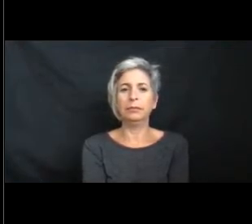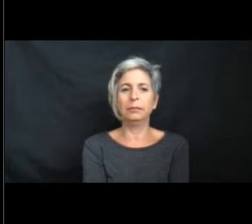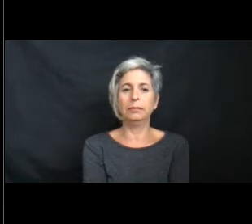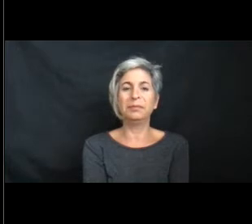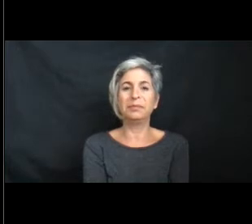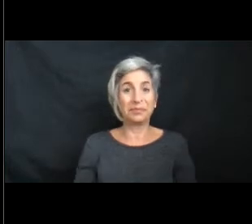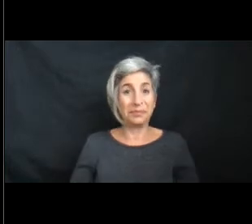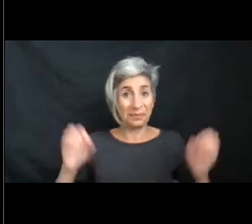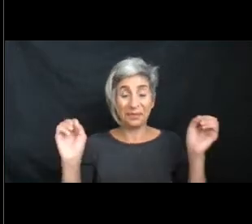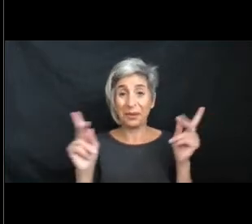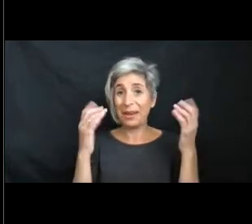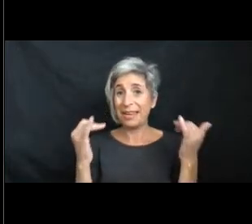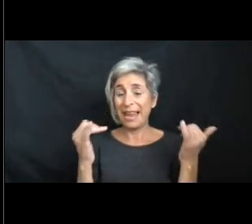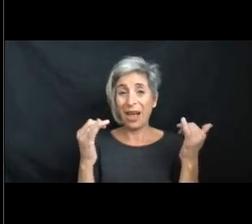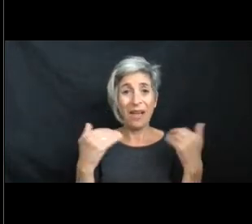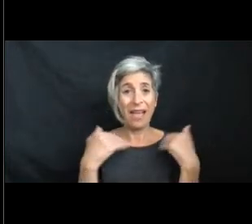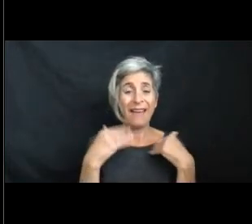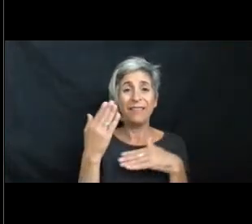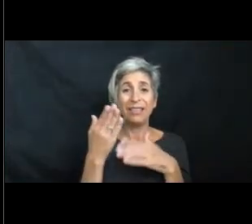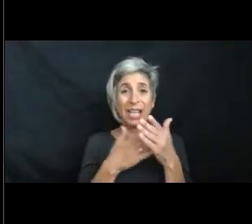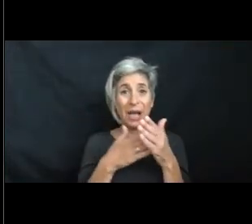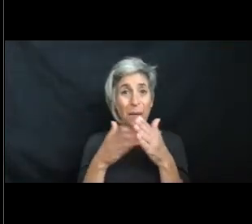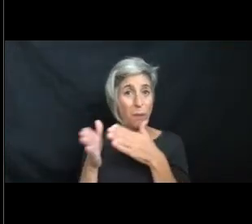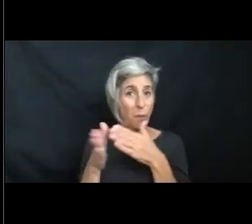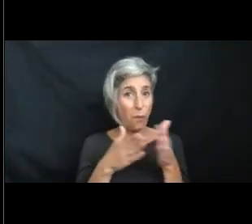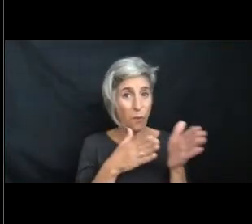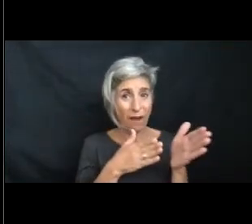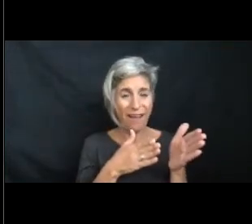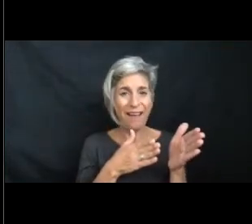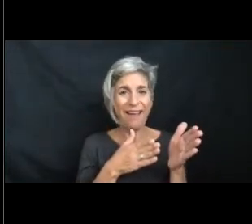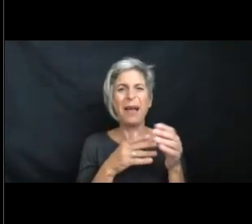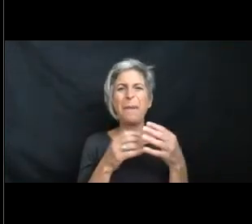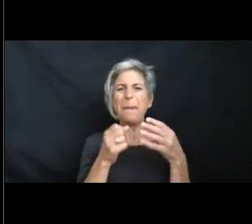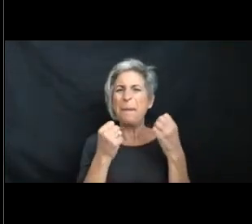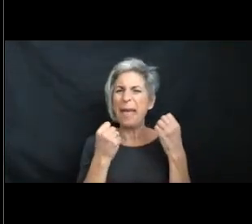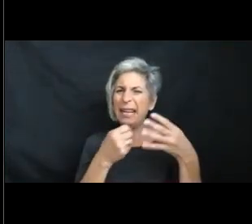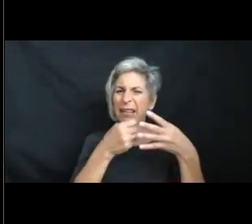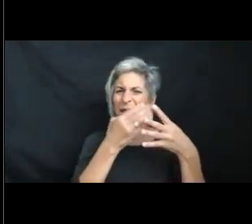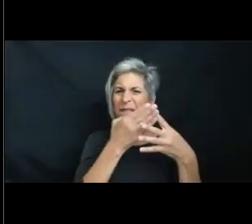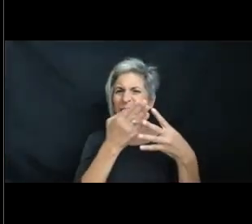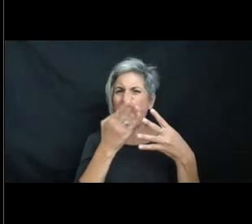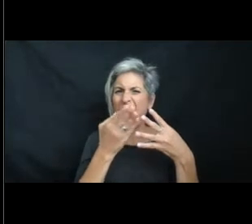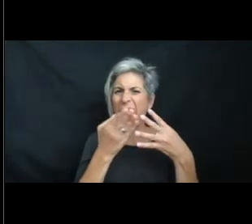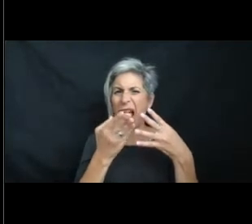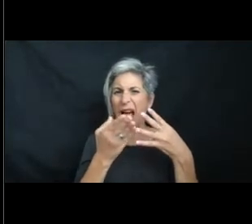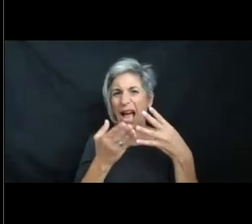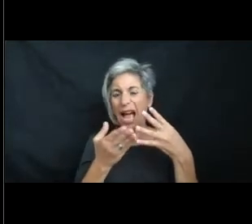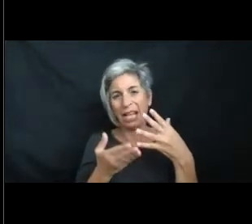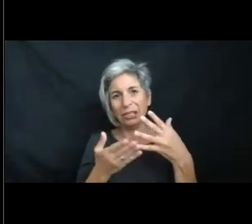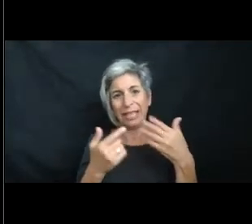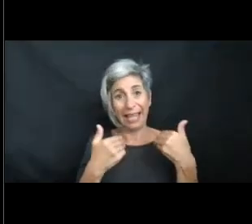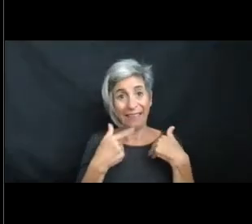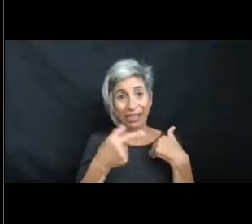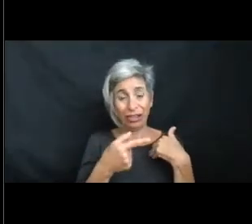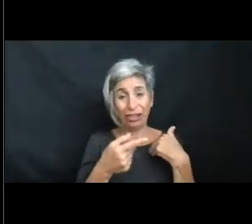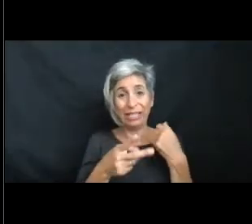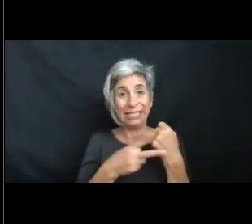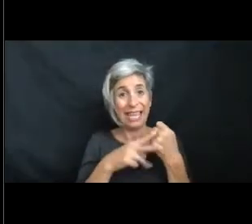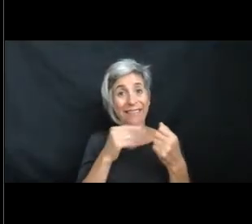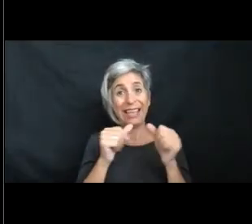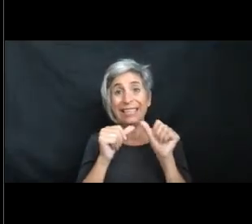Okay, so now that has gone away, I have quite a few files on this, and I can go ahead and save and